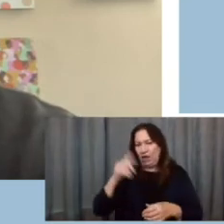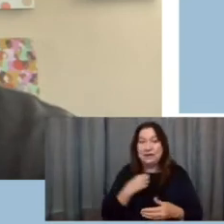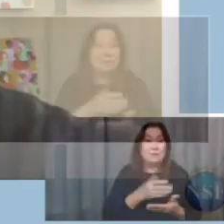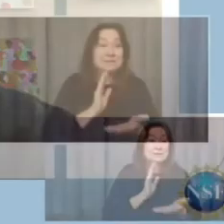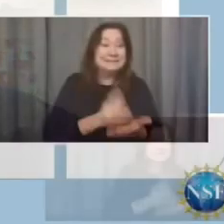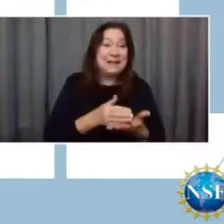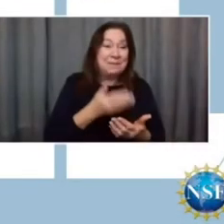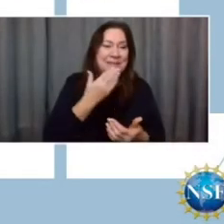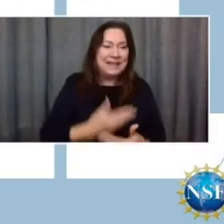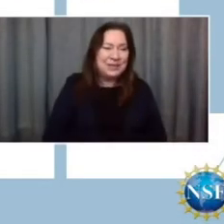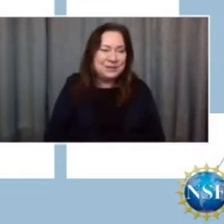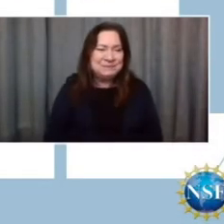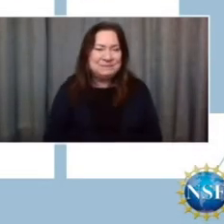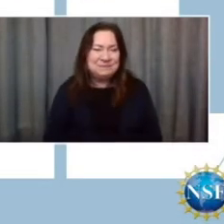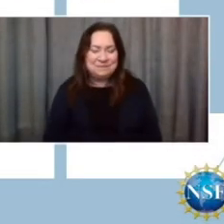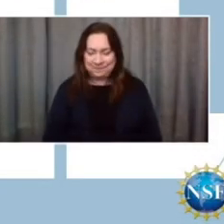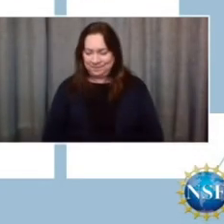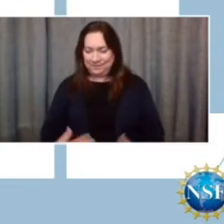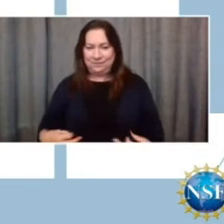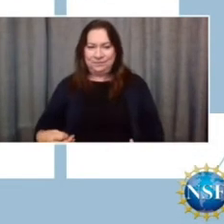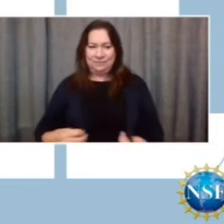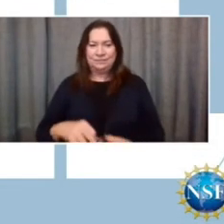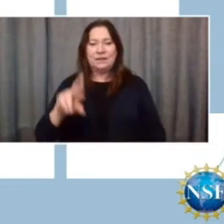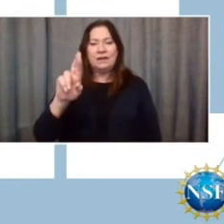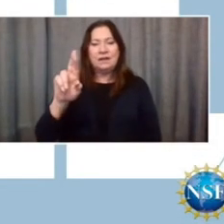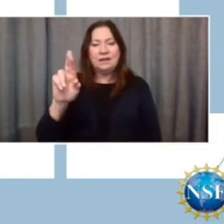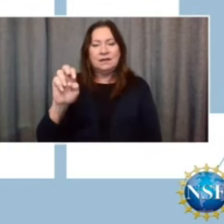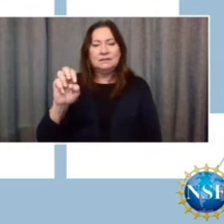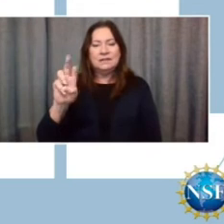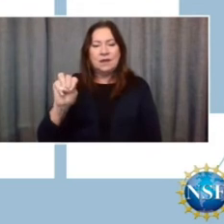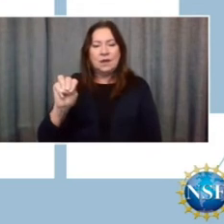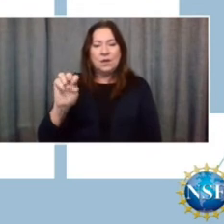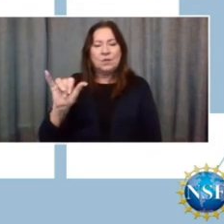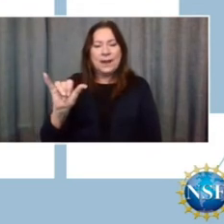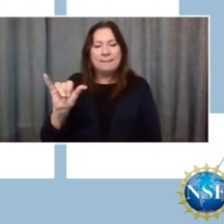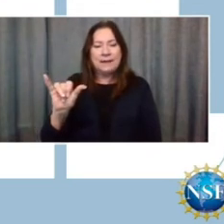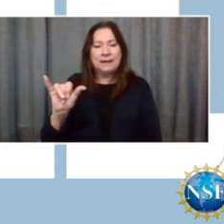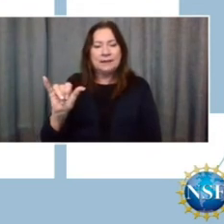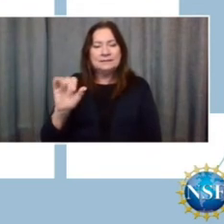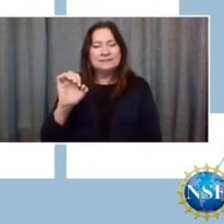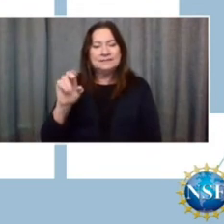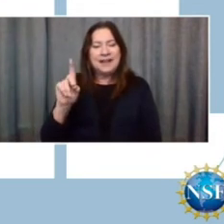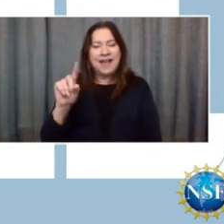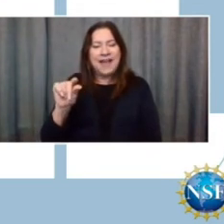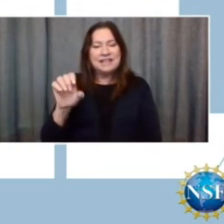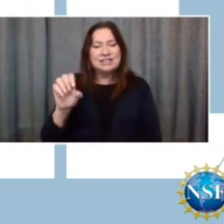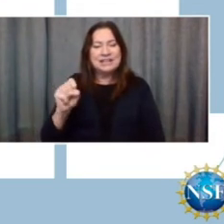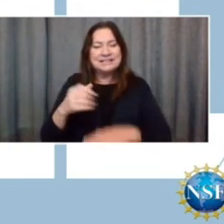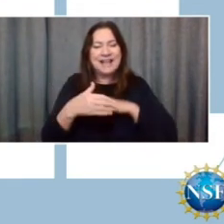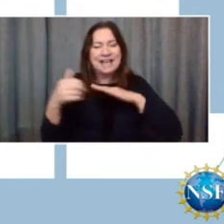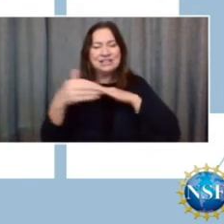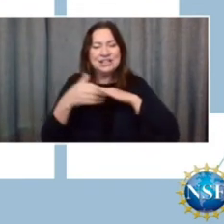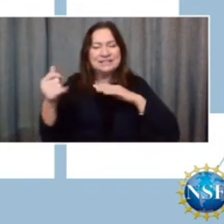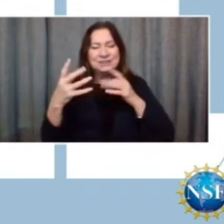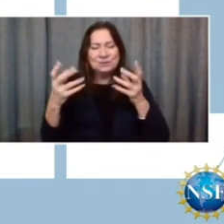so much. Thank you. Remy, what's the edges and where do you hope we're going?